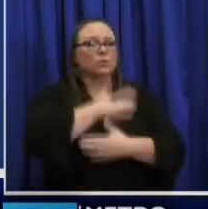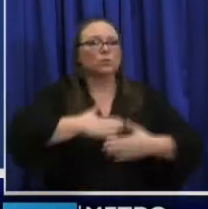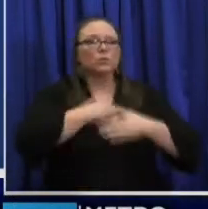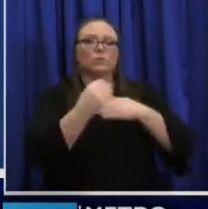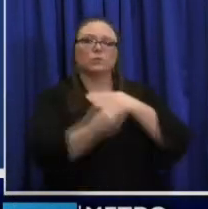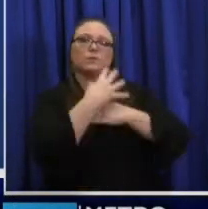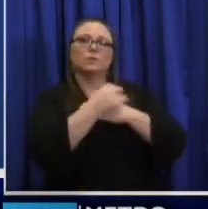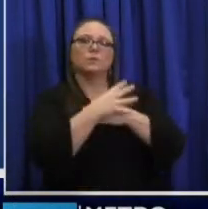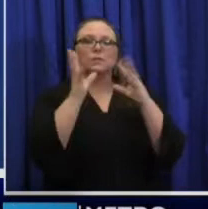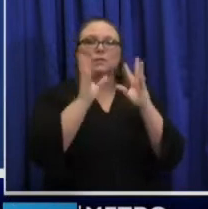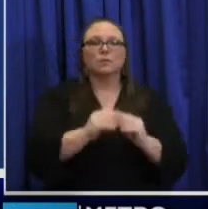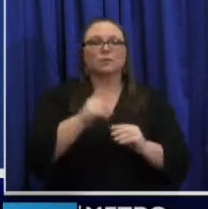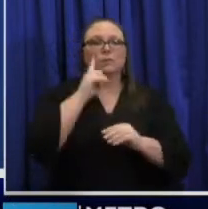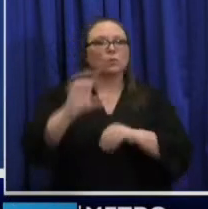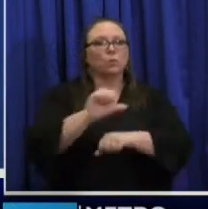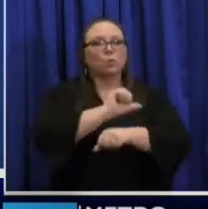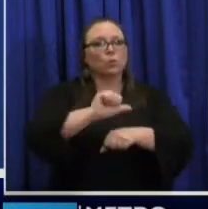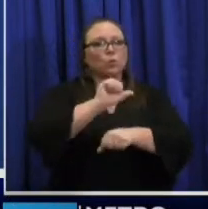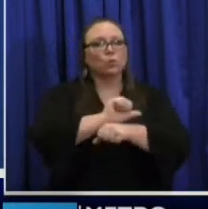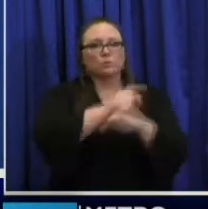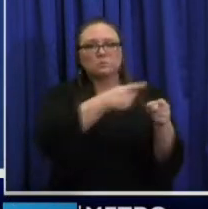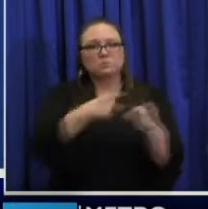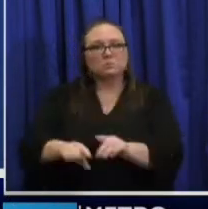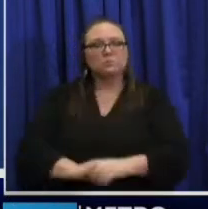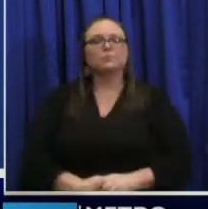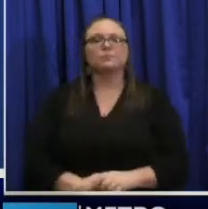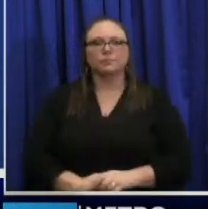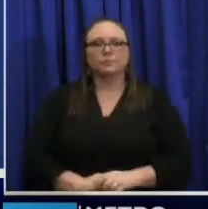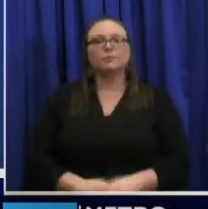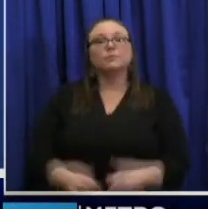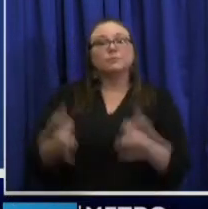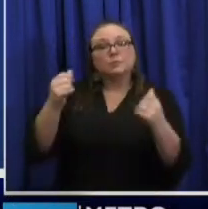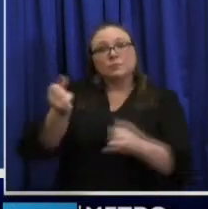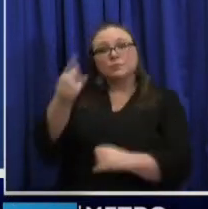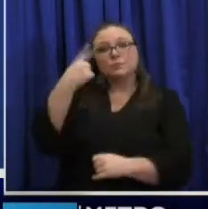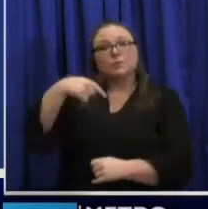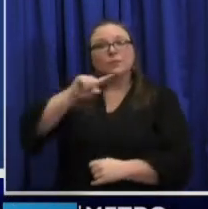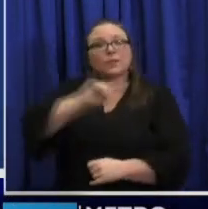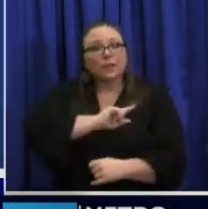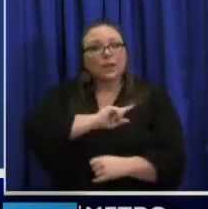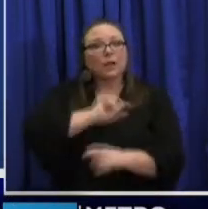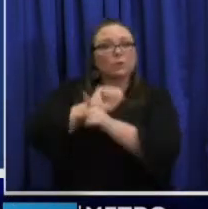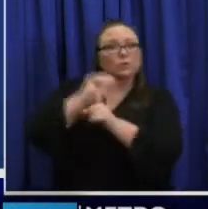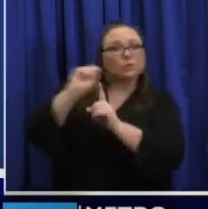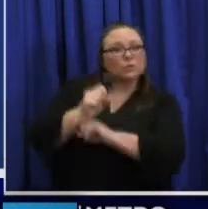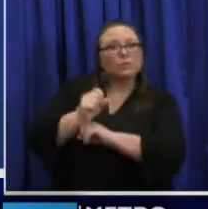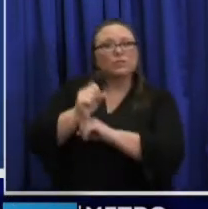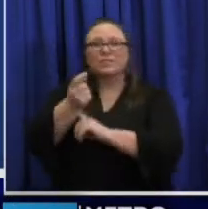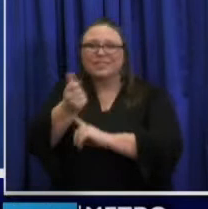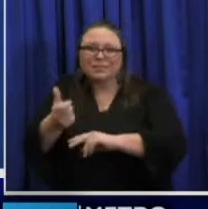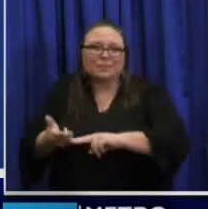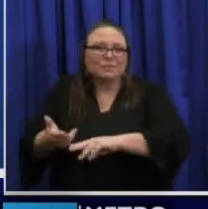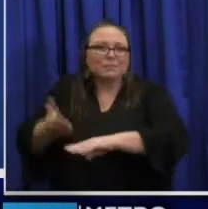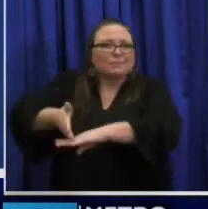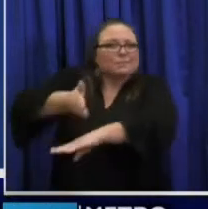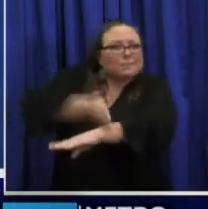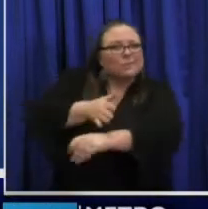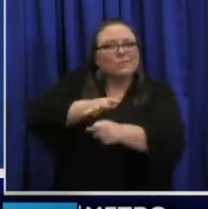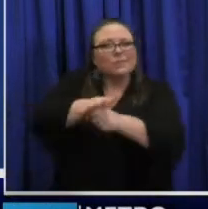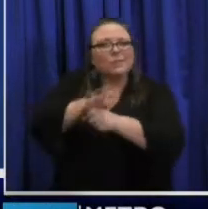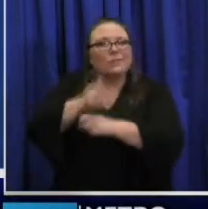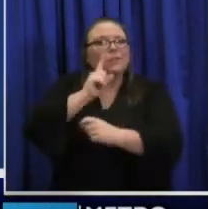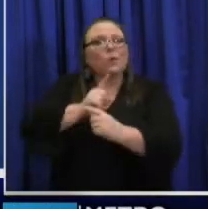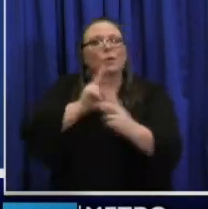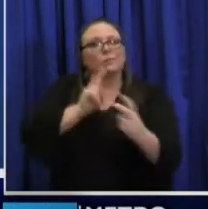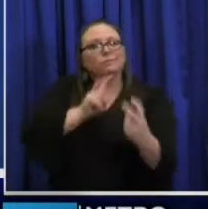Advisory Committee for their work in this area. Now, our conditions have also nearly improved enough for the in-person